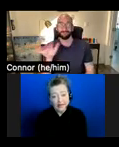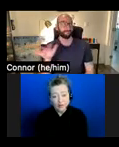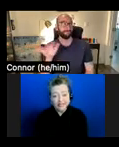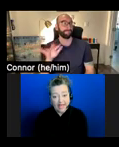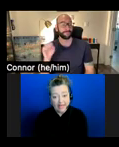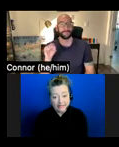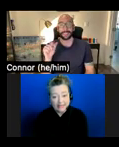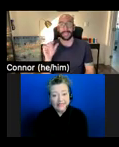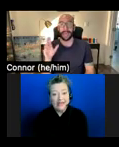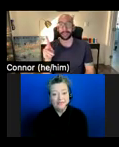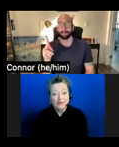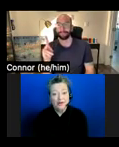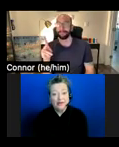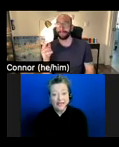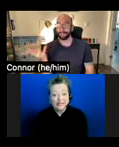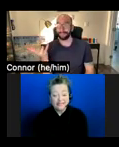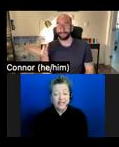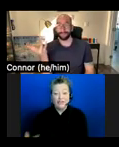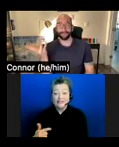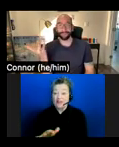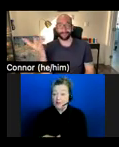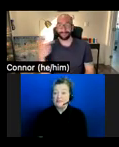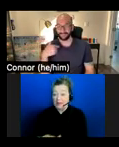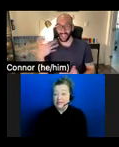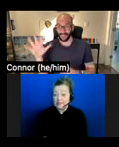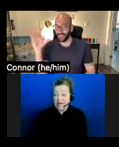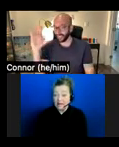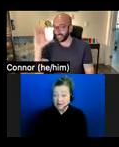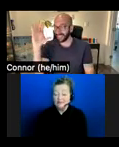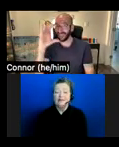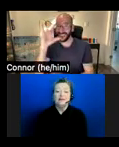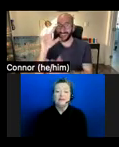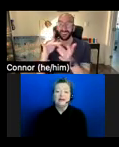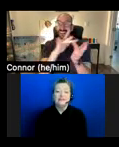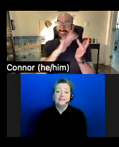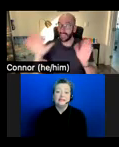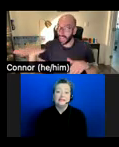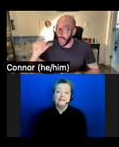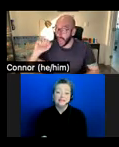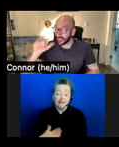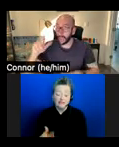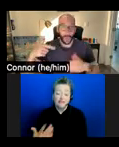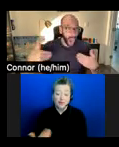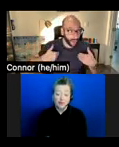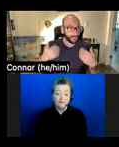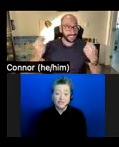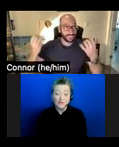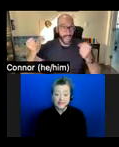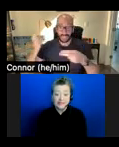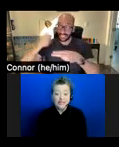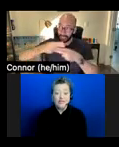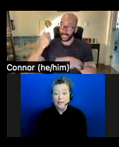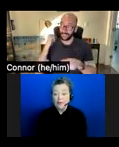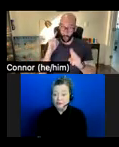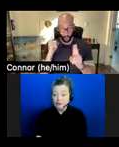One thing that I wanted to add, as an aside, you'll see that I'm spelling Slack as every time that I refer to